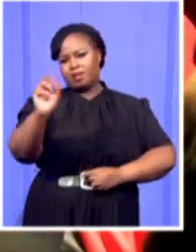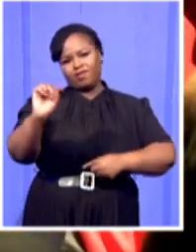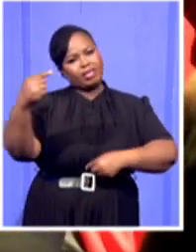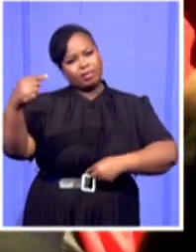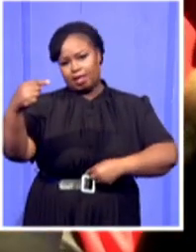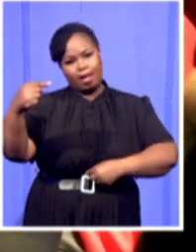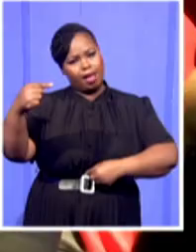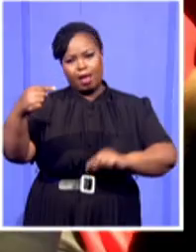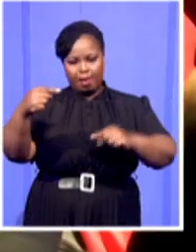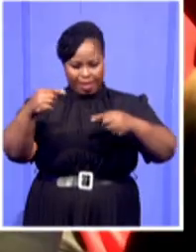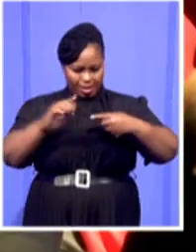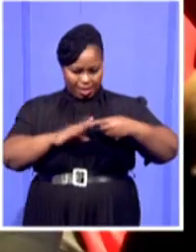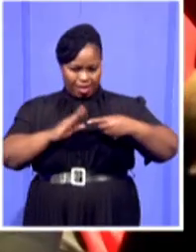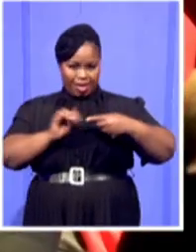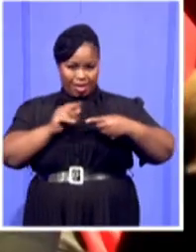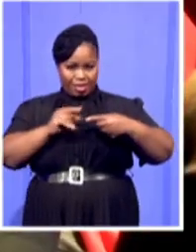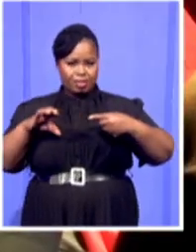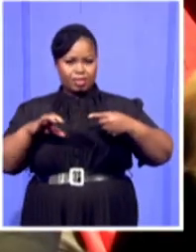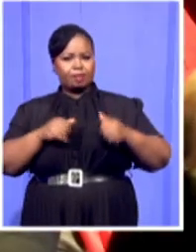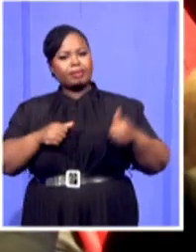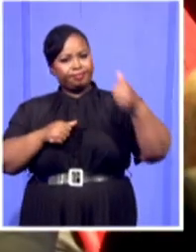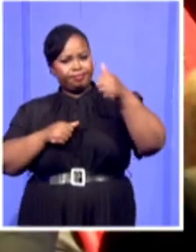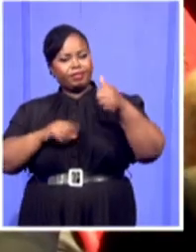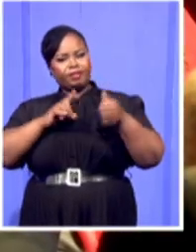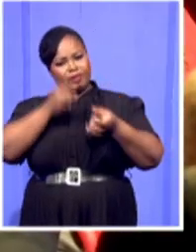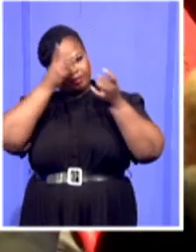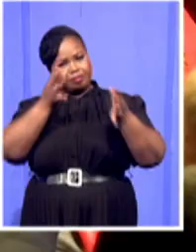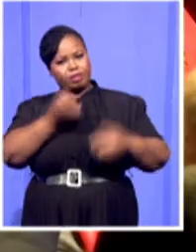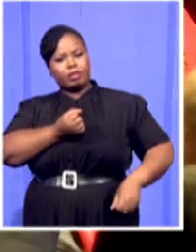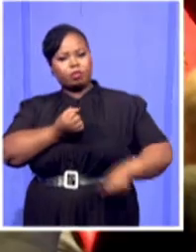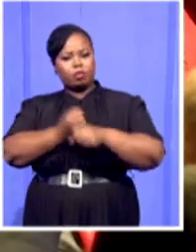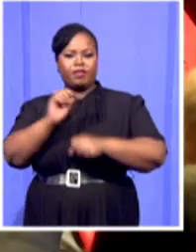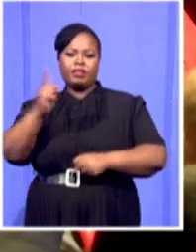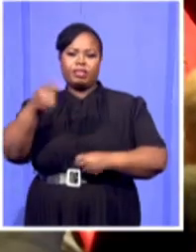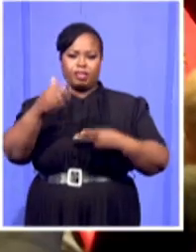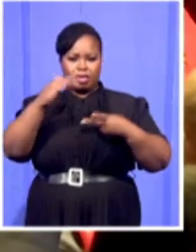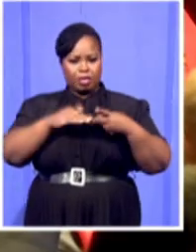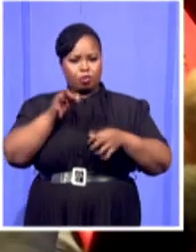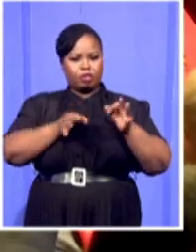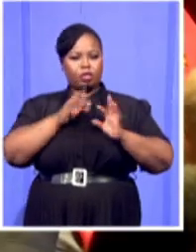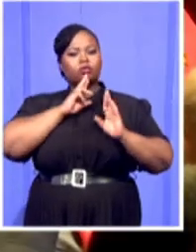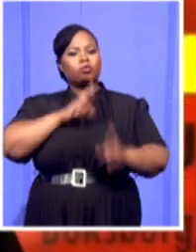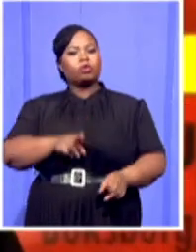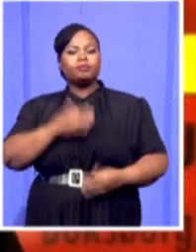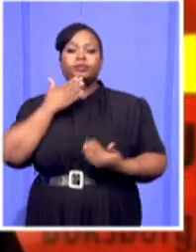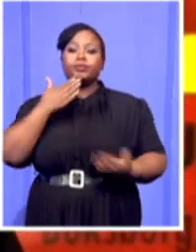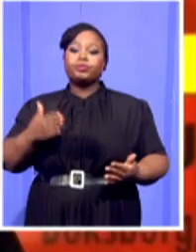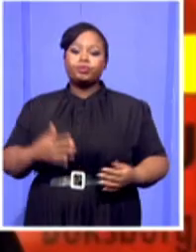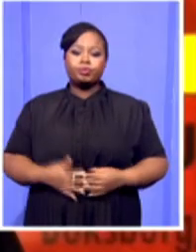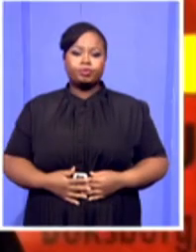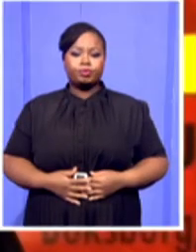We want the ANC to articulate its message of support, then the political report. Thank you.